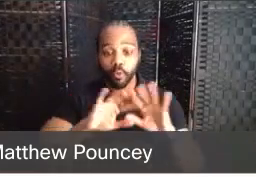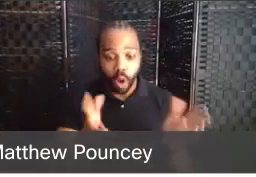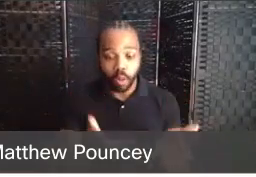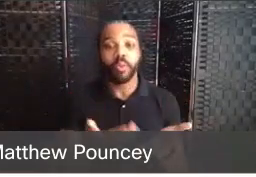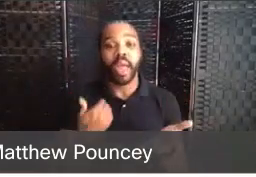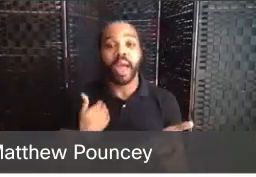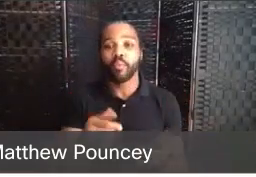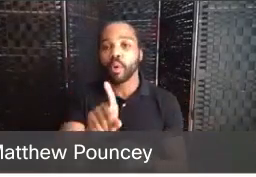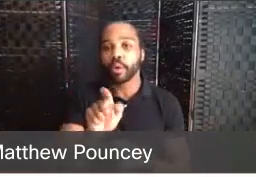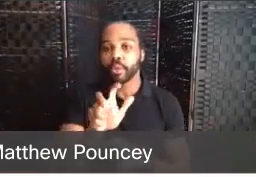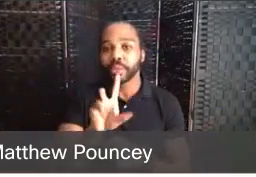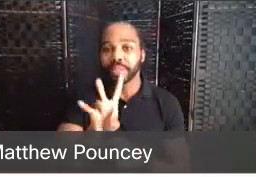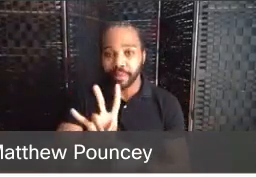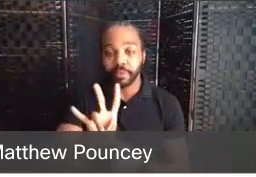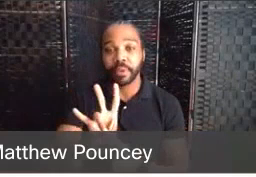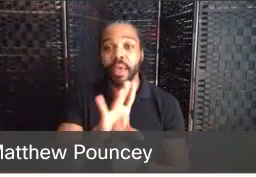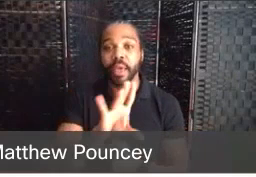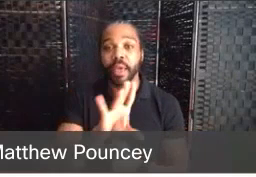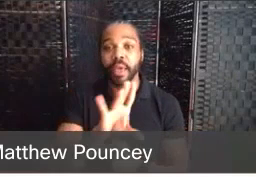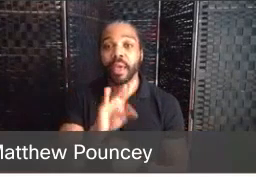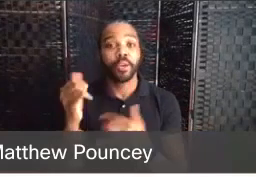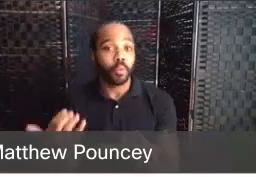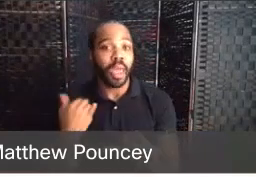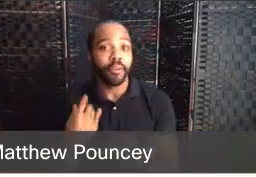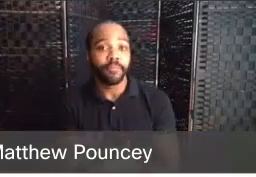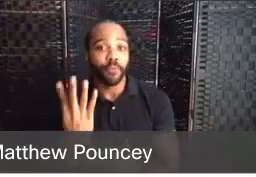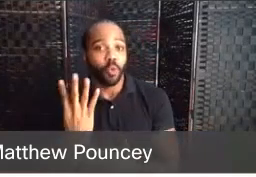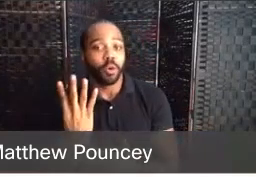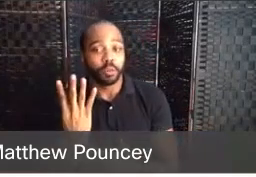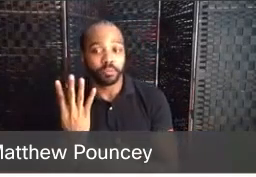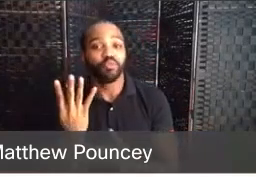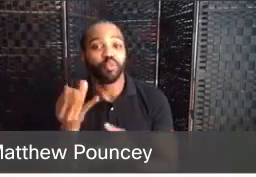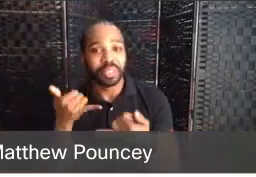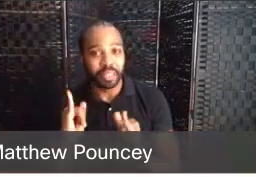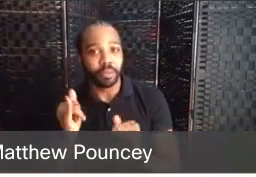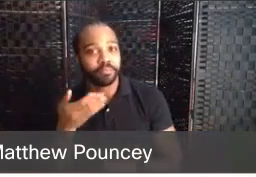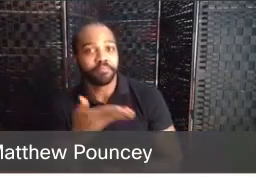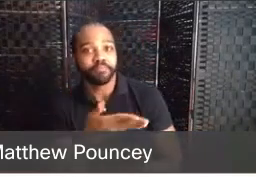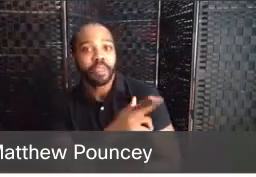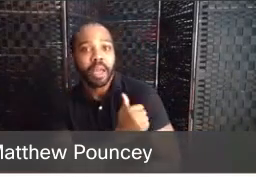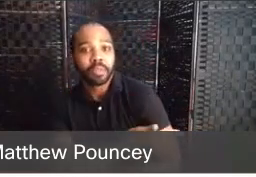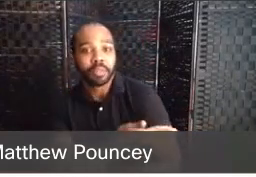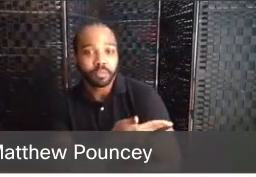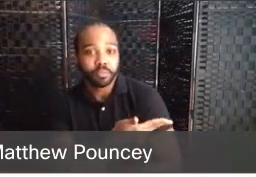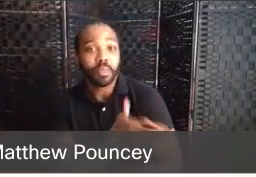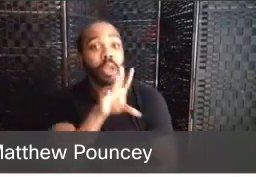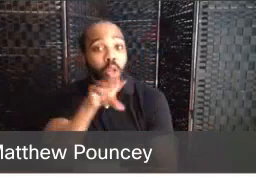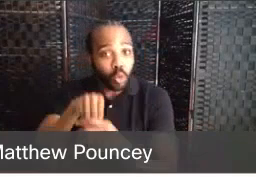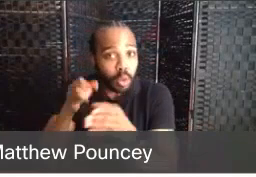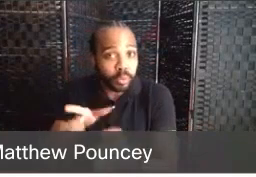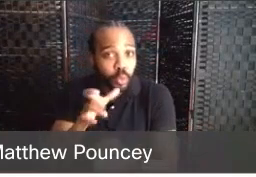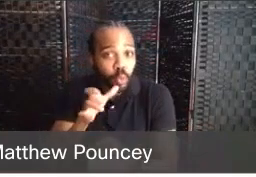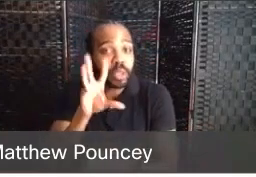137, and there are currently 4 people who are still in the hospital, including someone who's in long-term